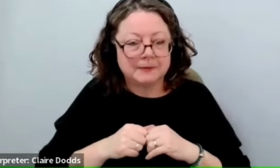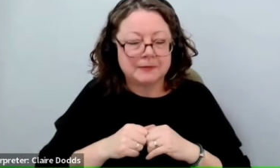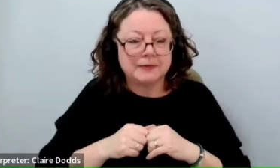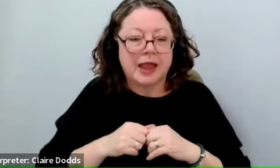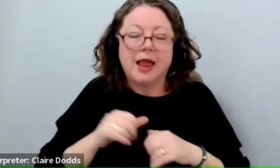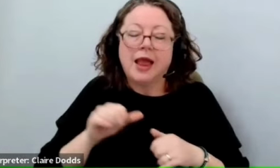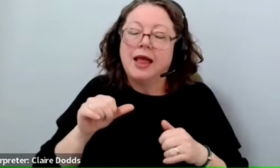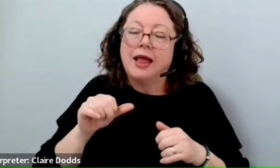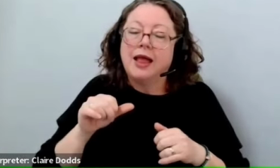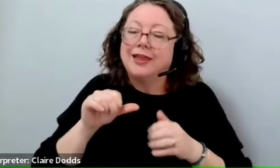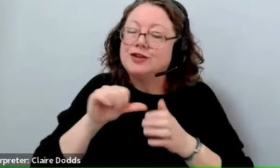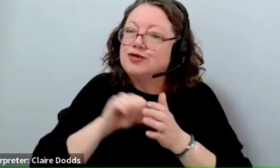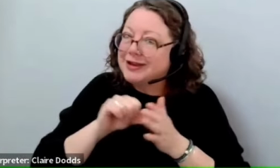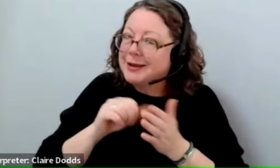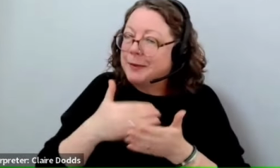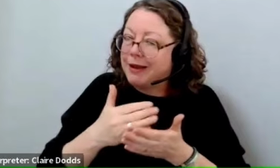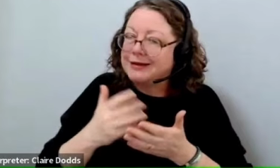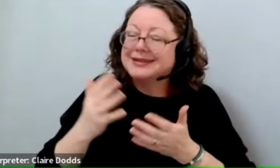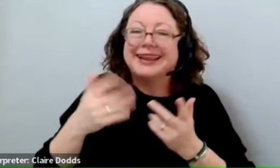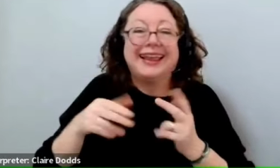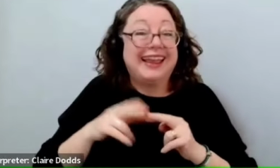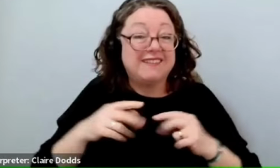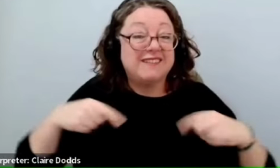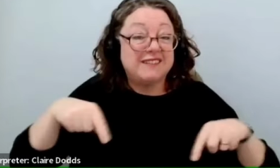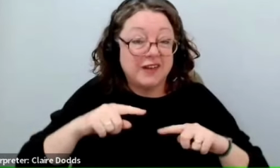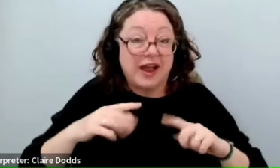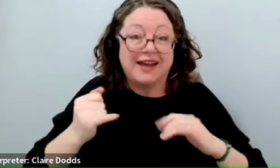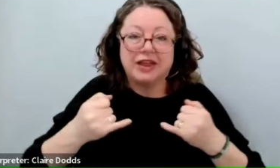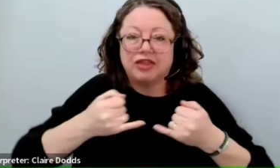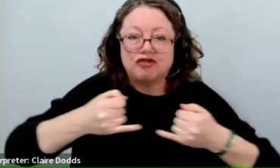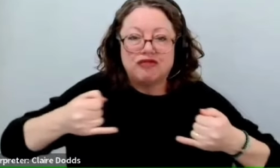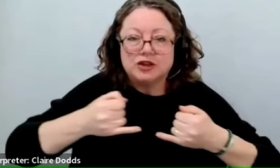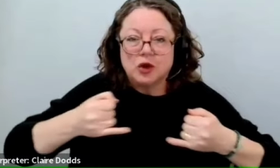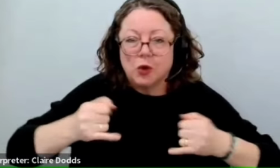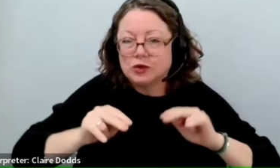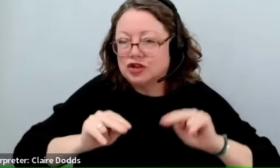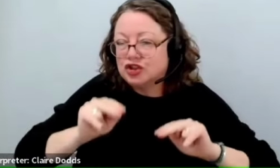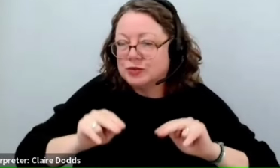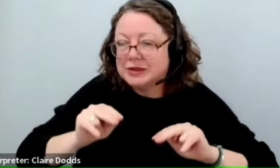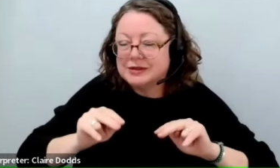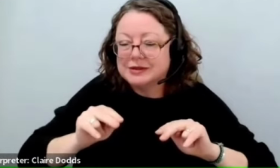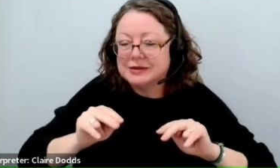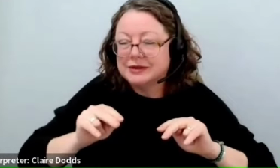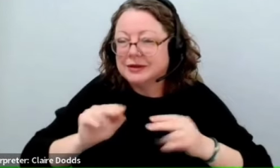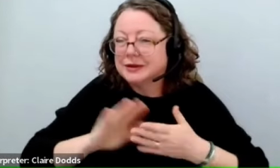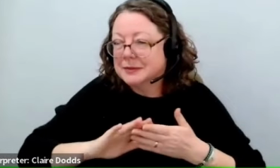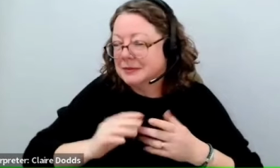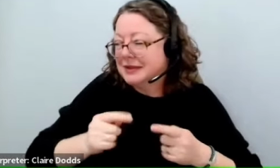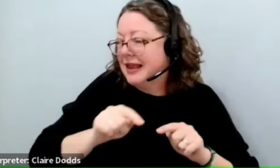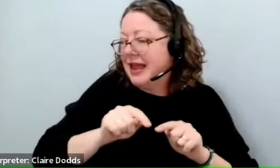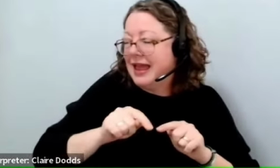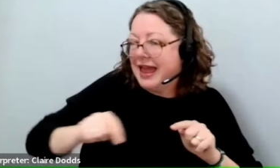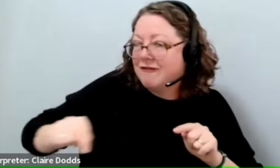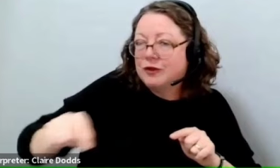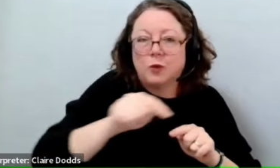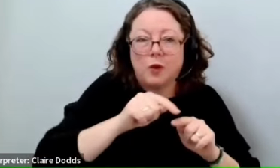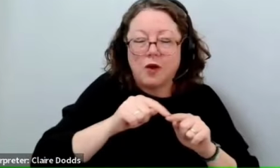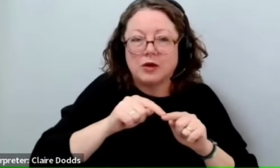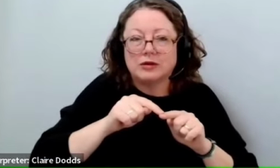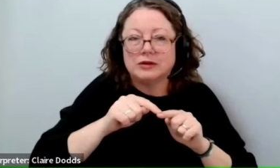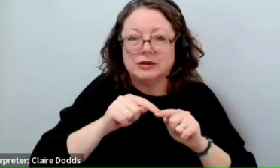The big difference is where you have threshold judgments, where everyone within a consortium or